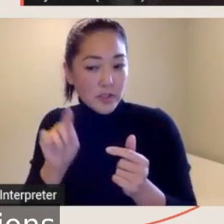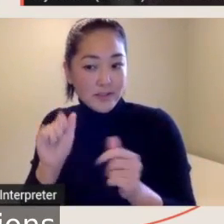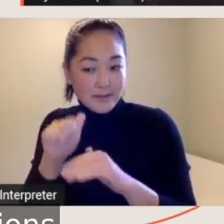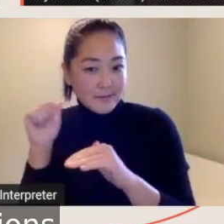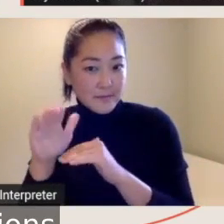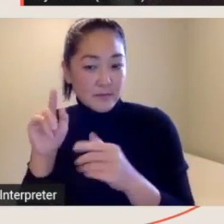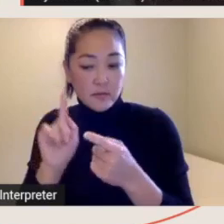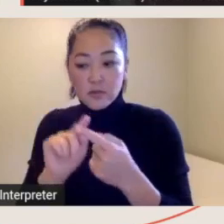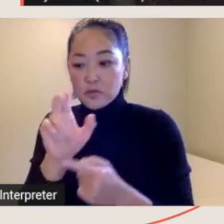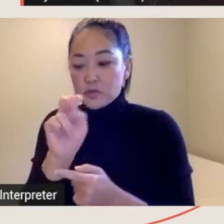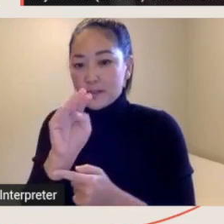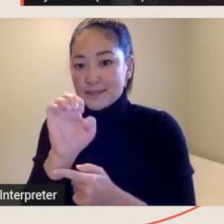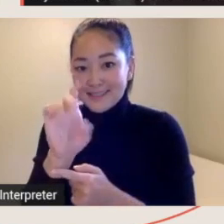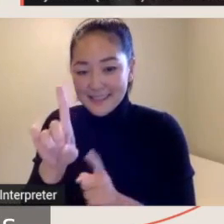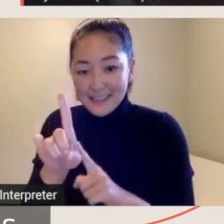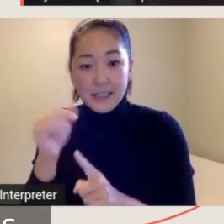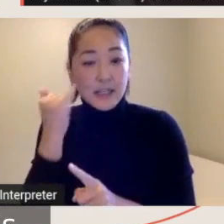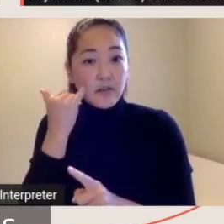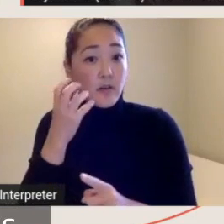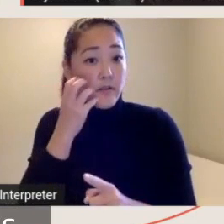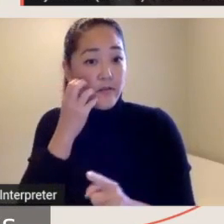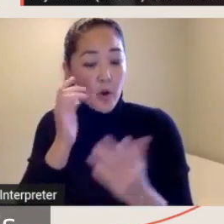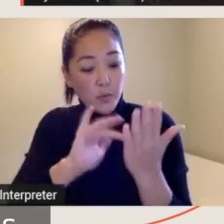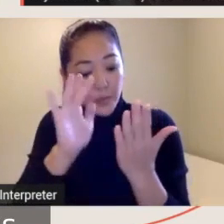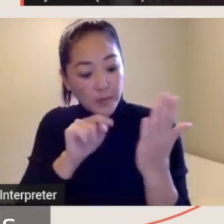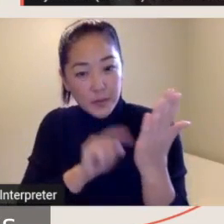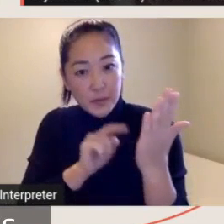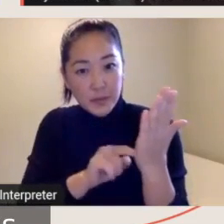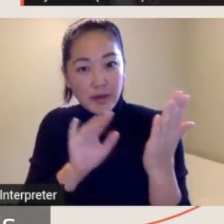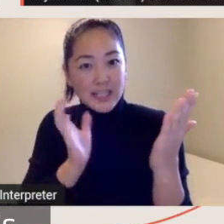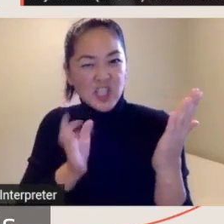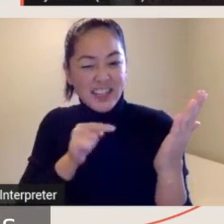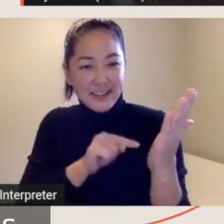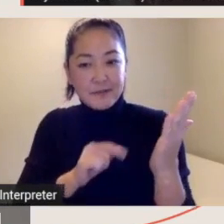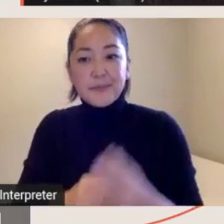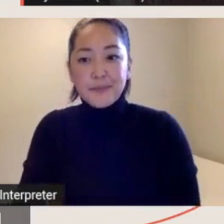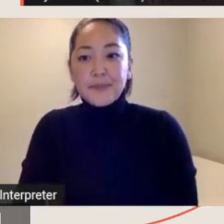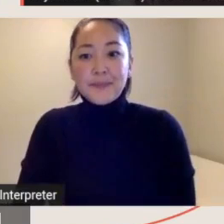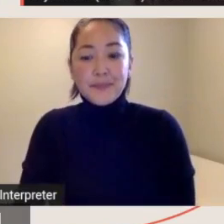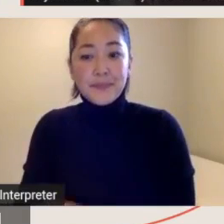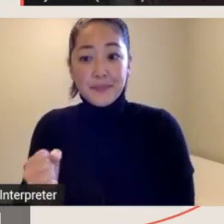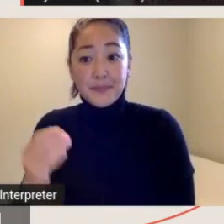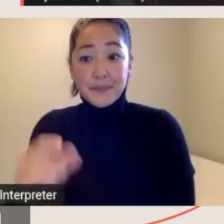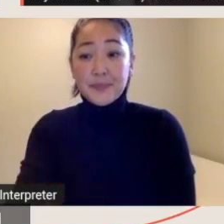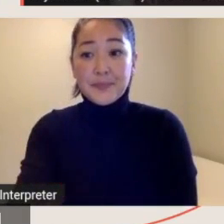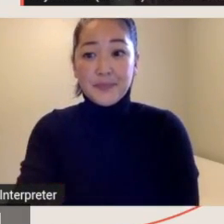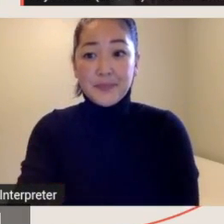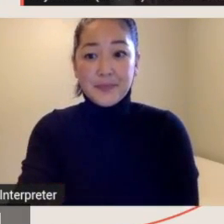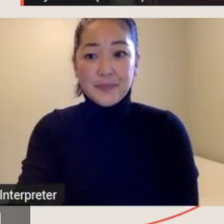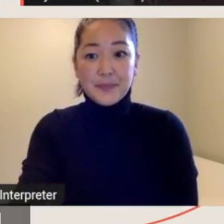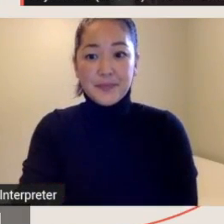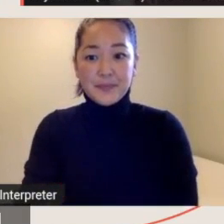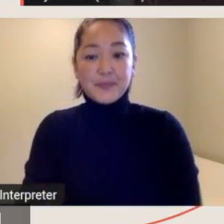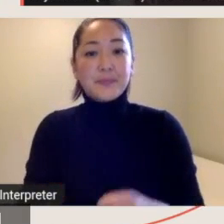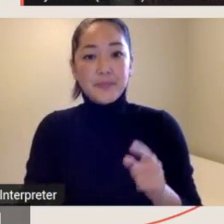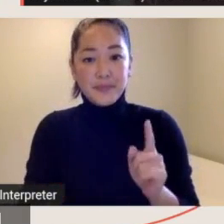CineSend chat, and then if you're on a phone, you'll see that the chat is at the bottom of your screen. So to get us started, I'd